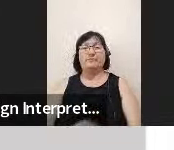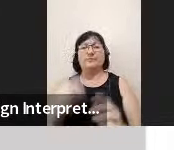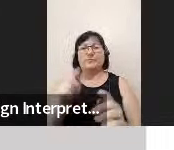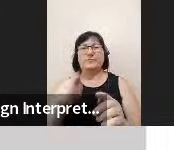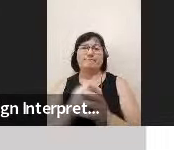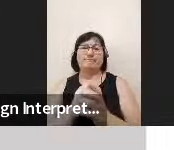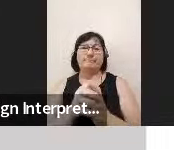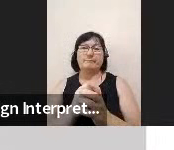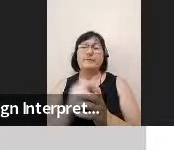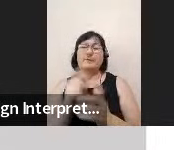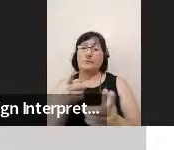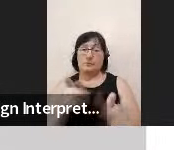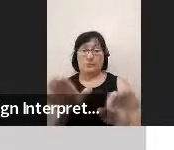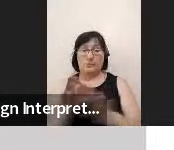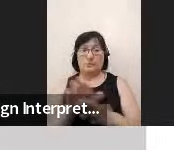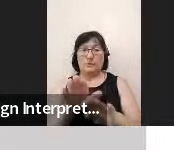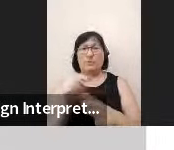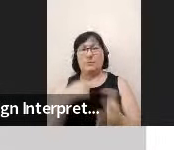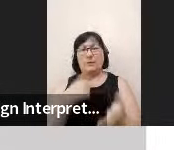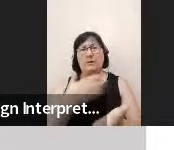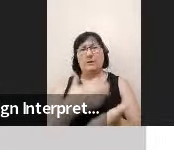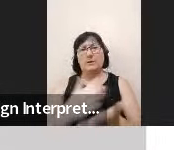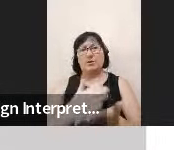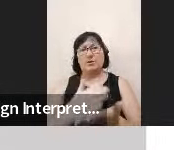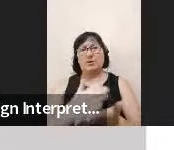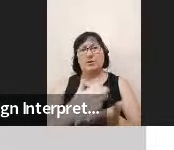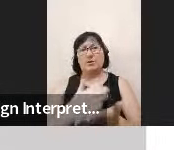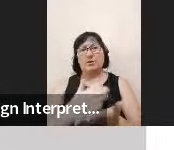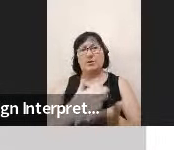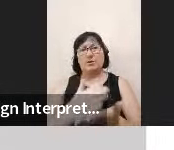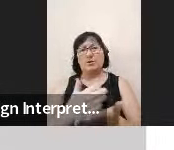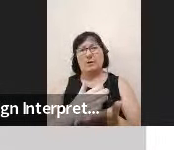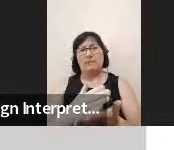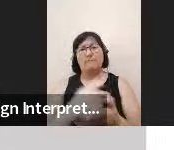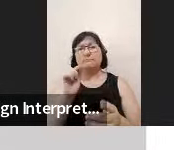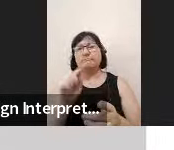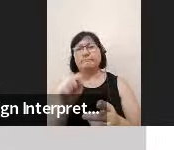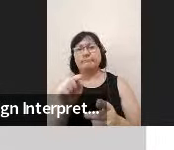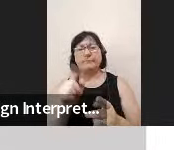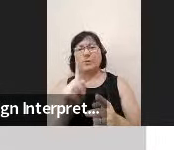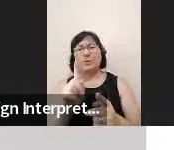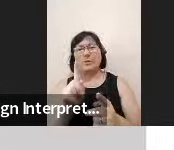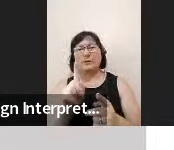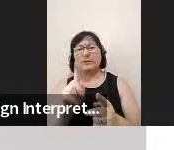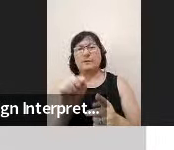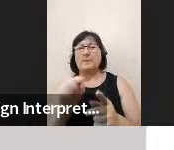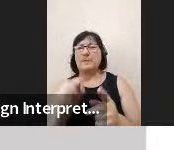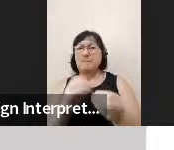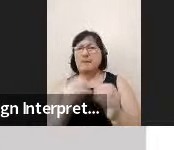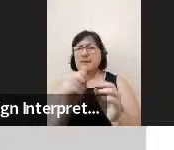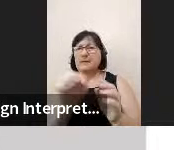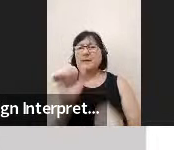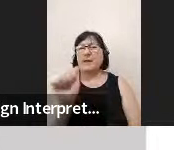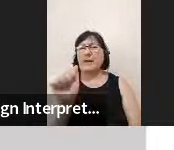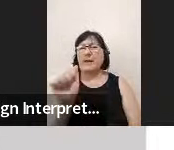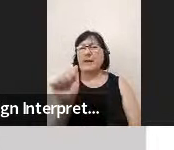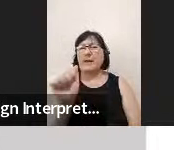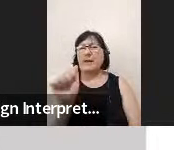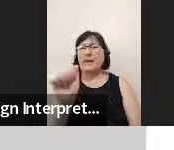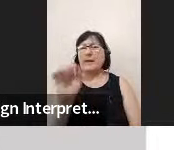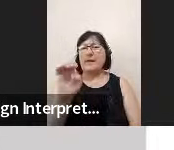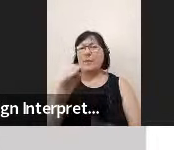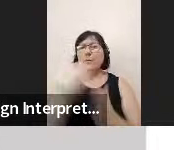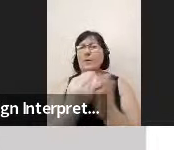with you what are these drivers that are making this AEO program so popular, and not only in South Africa,